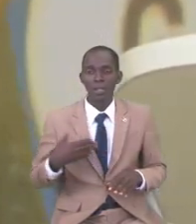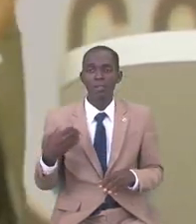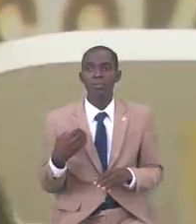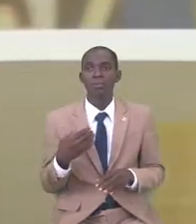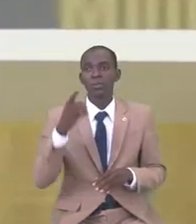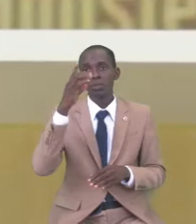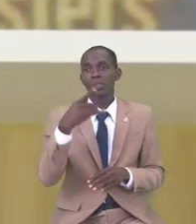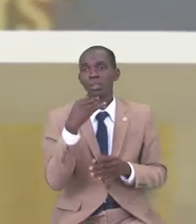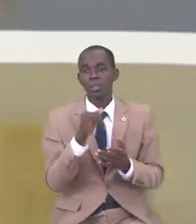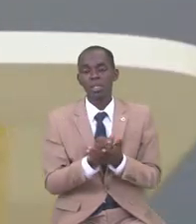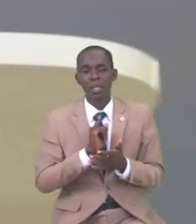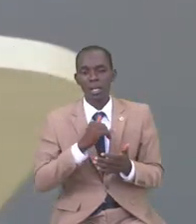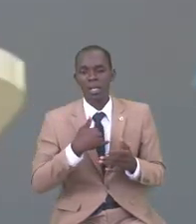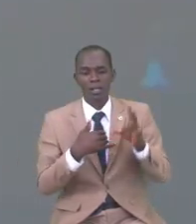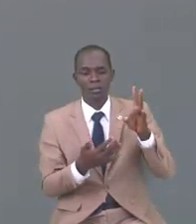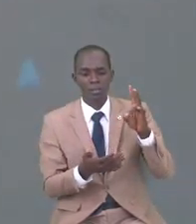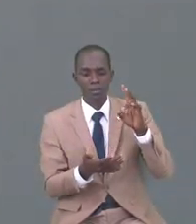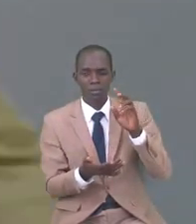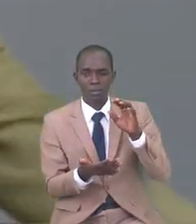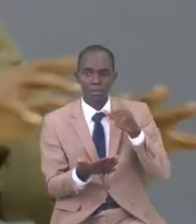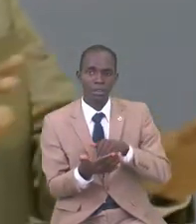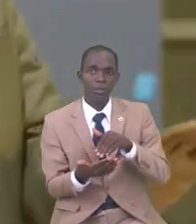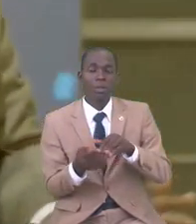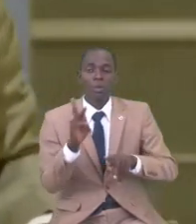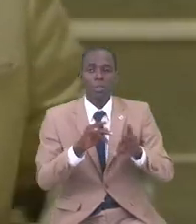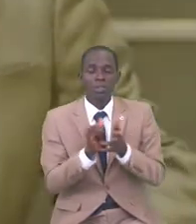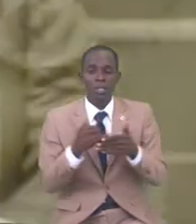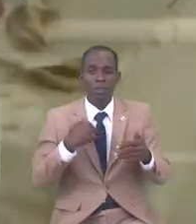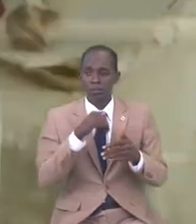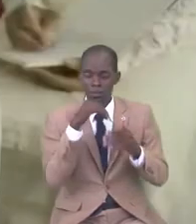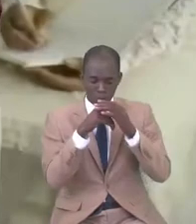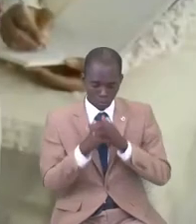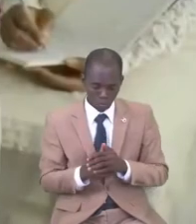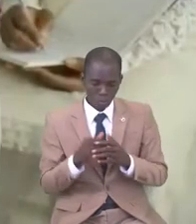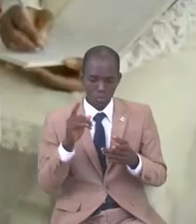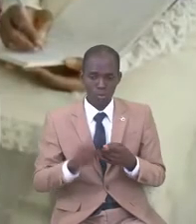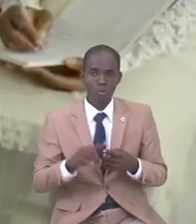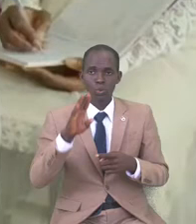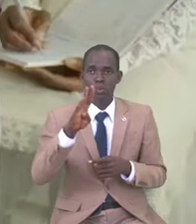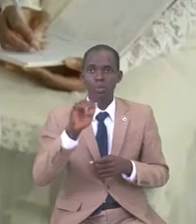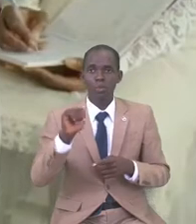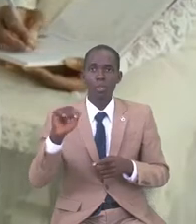have not bowed the knee to Baal, but of all the